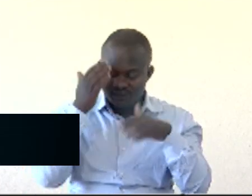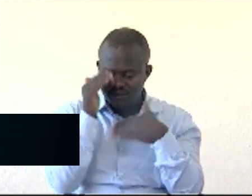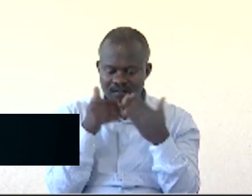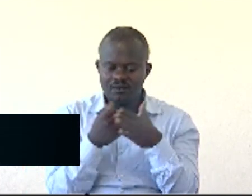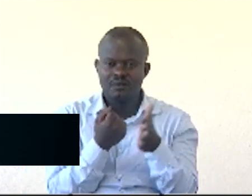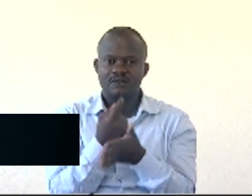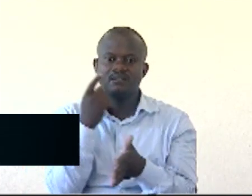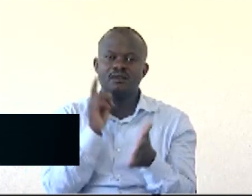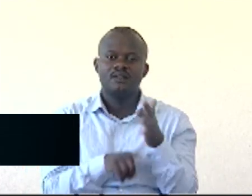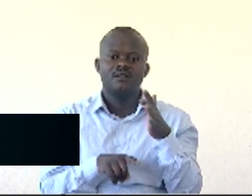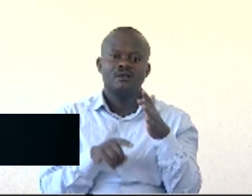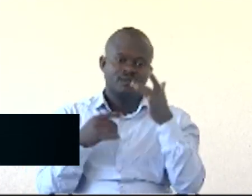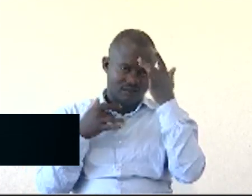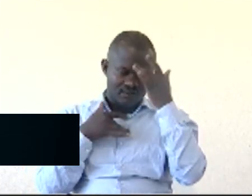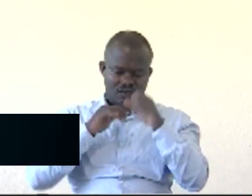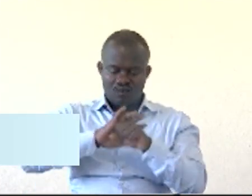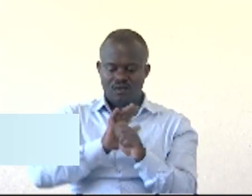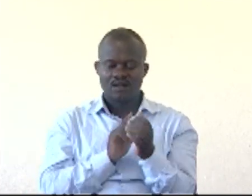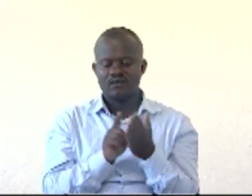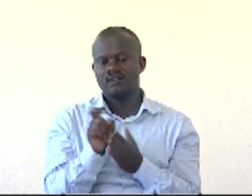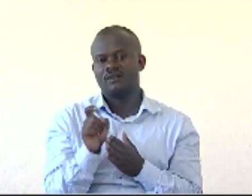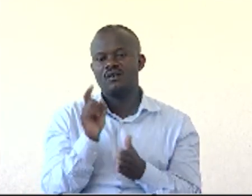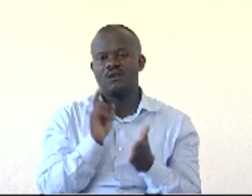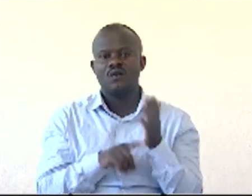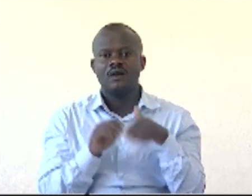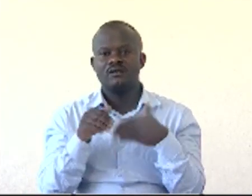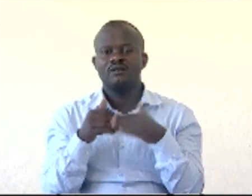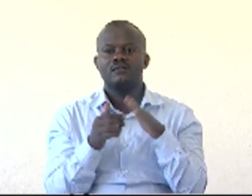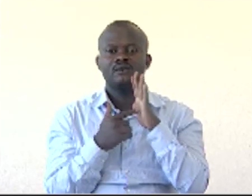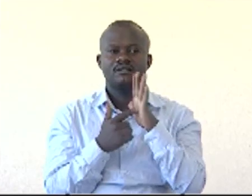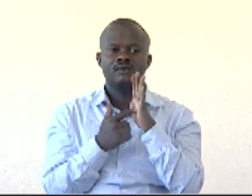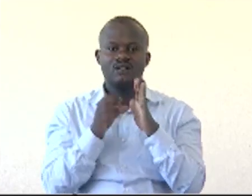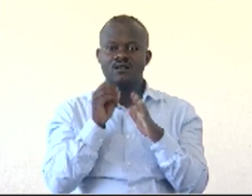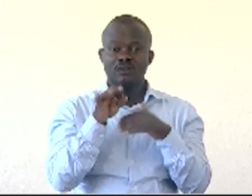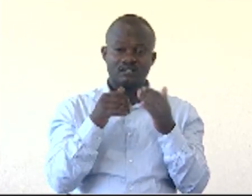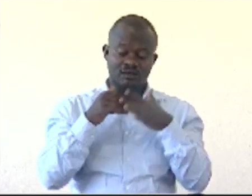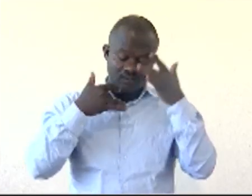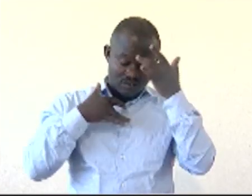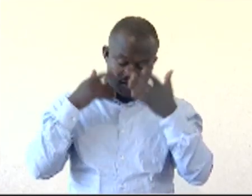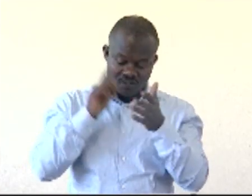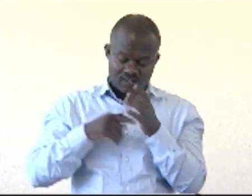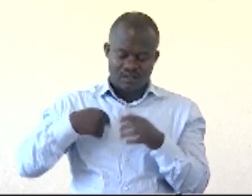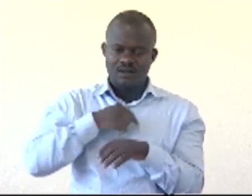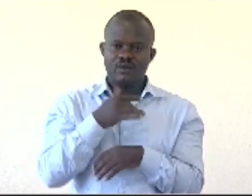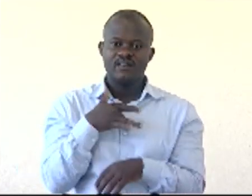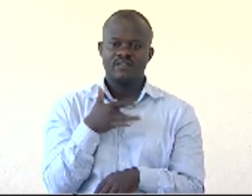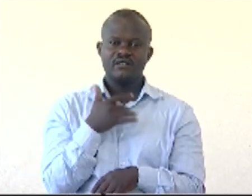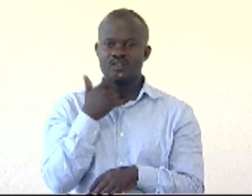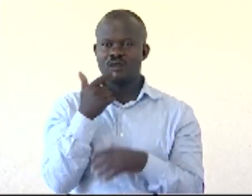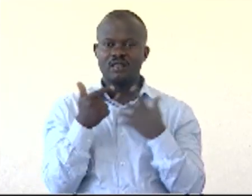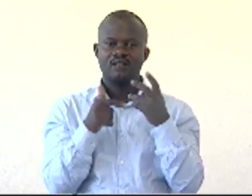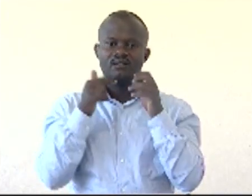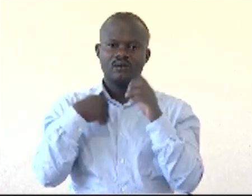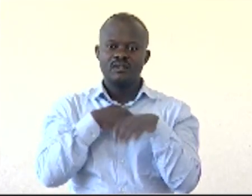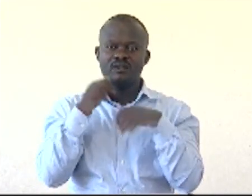by coronavirus. What are the symptoms of this disease? What can we feel so that we